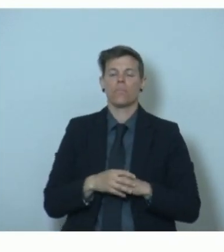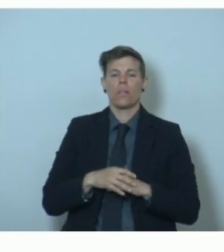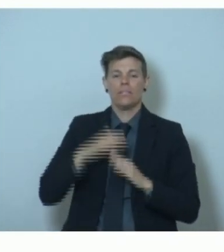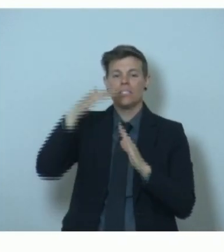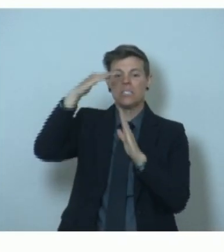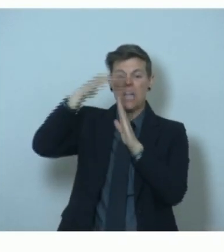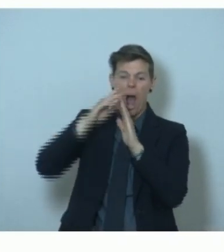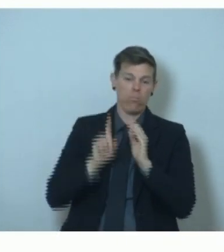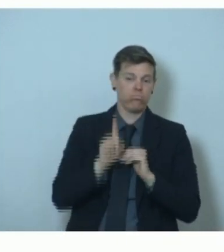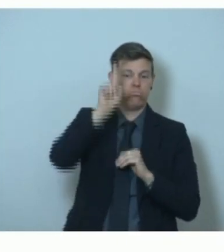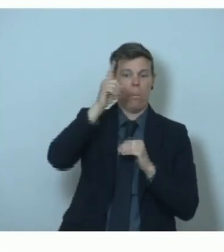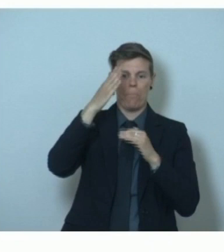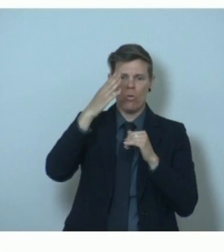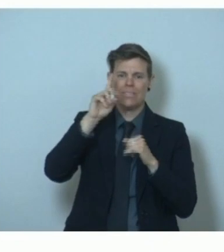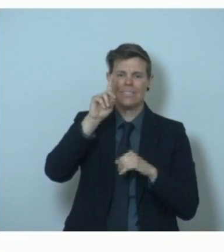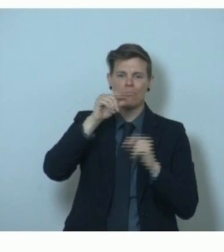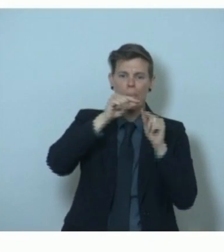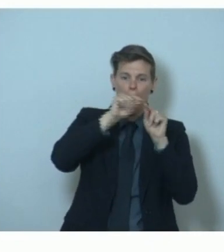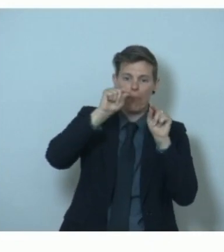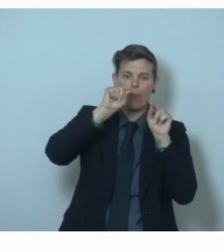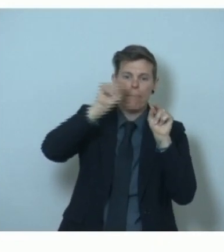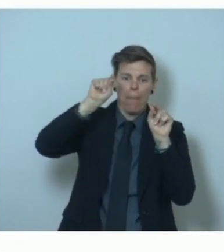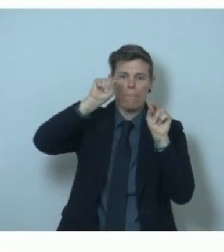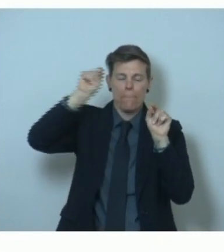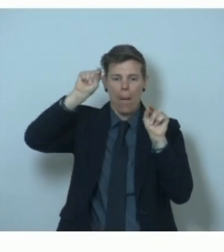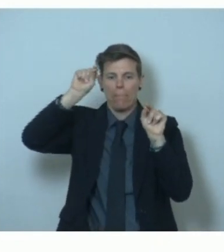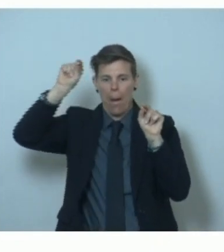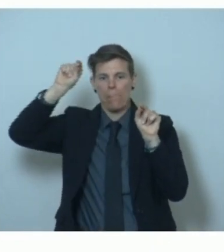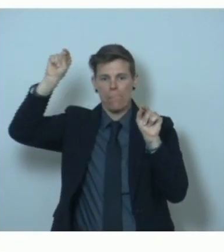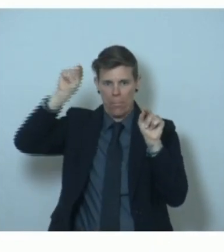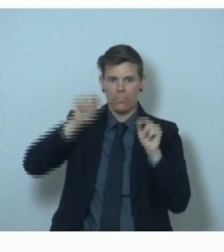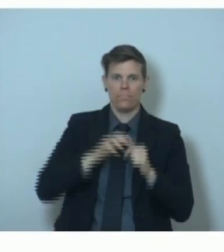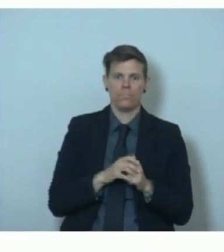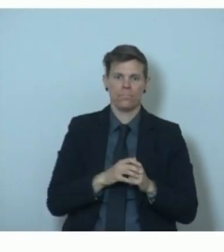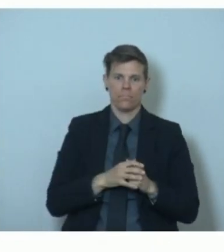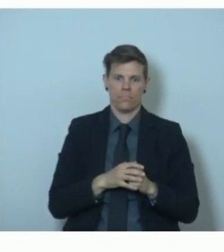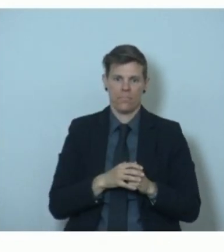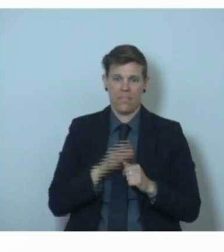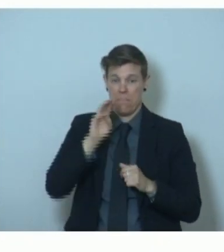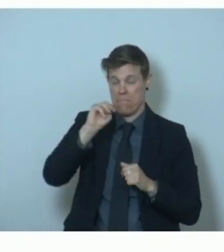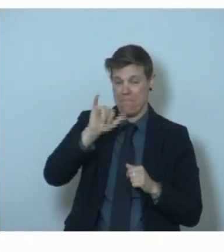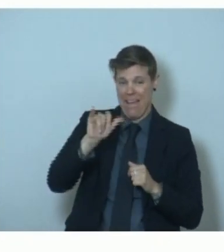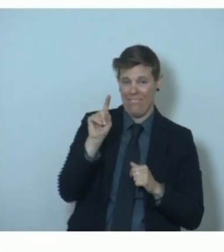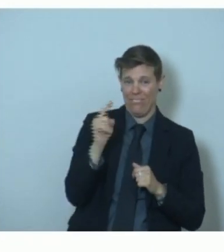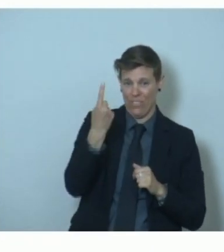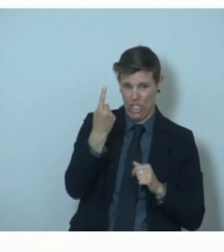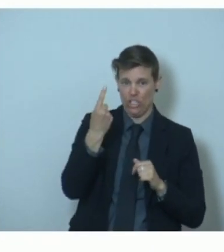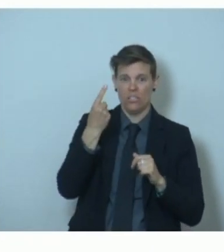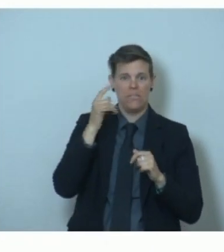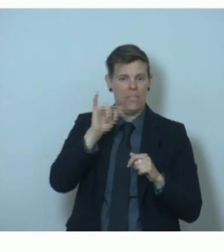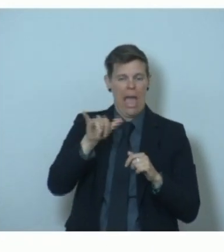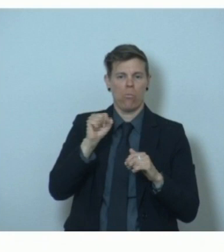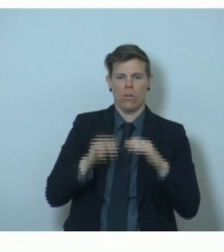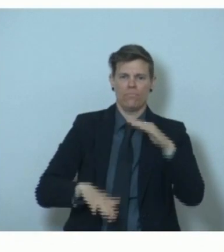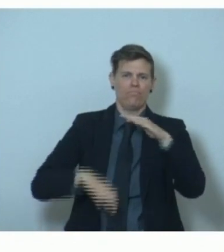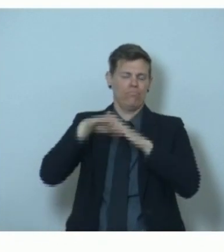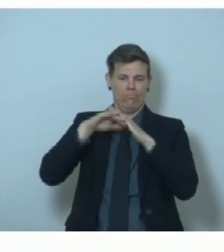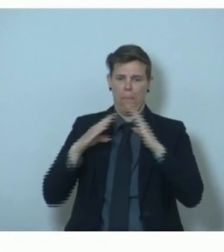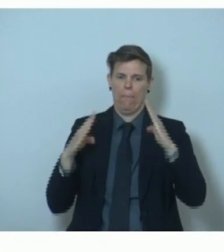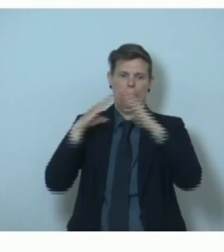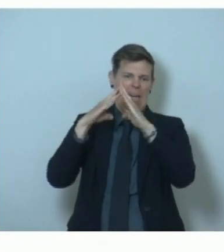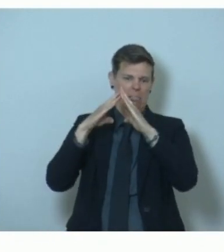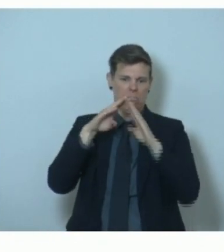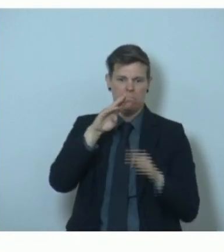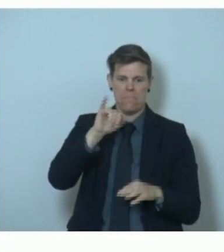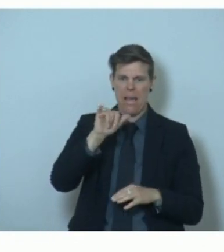can see we peaked about the 1st of May and hopefully are on a steady downhill course. This idea of reopening is tricky because it requires